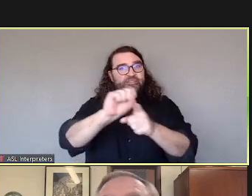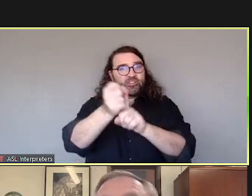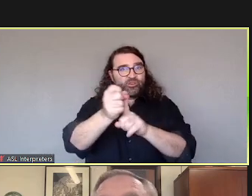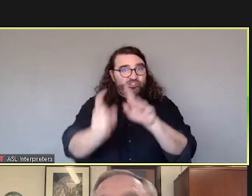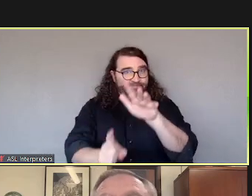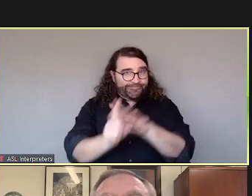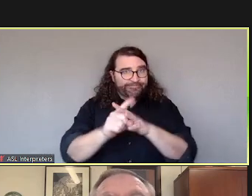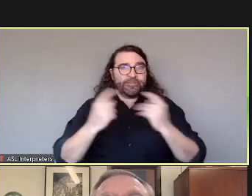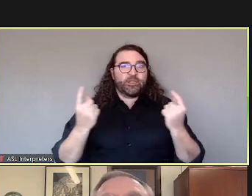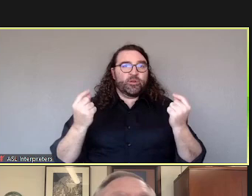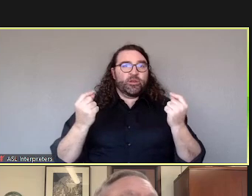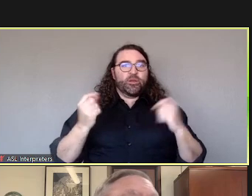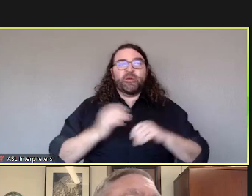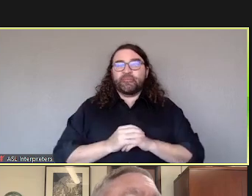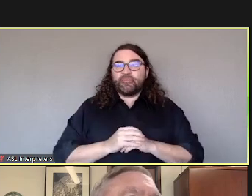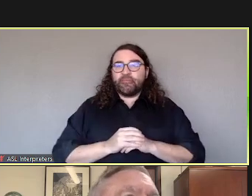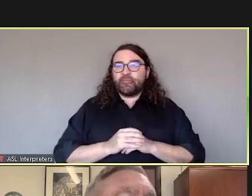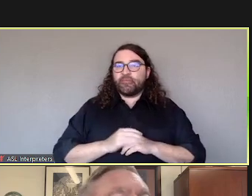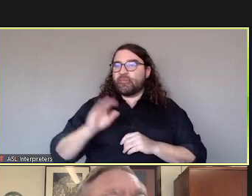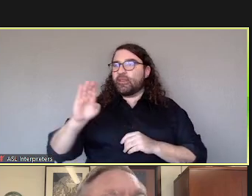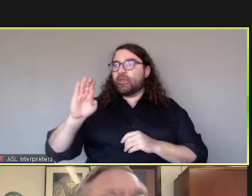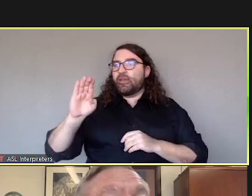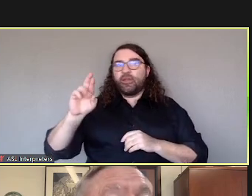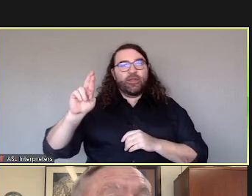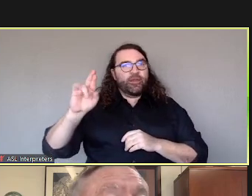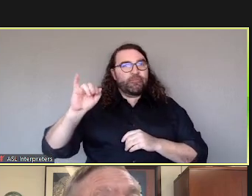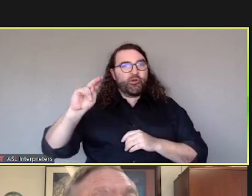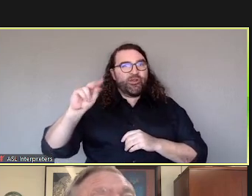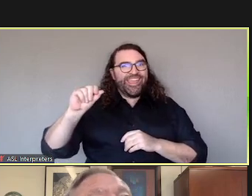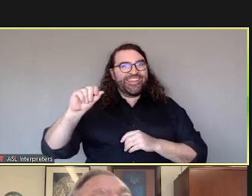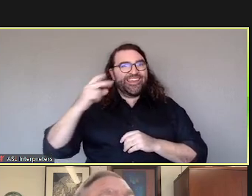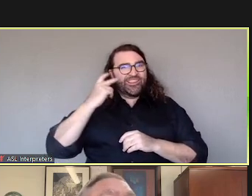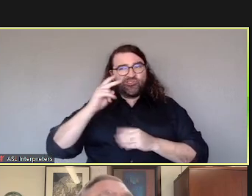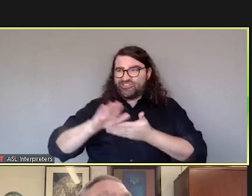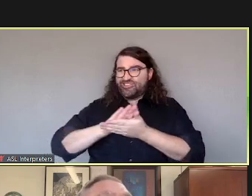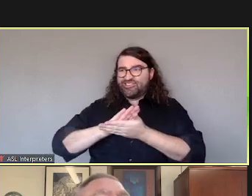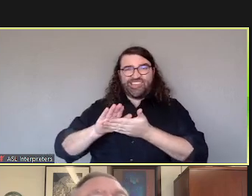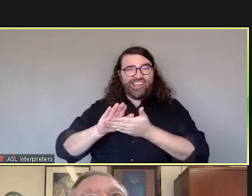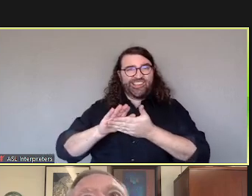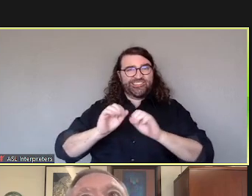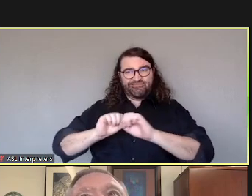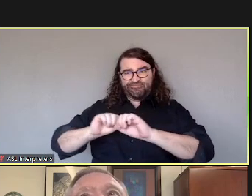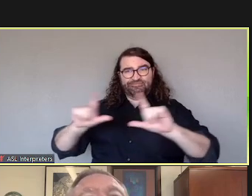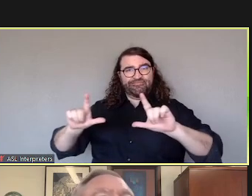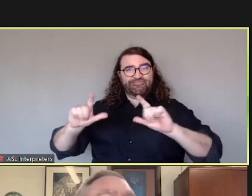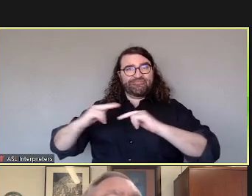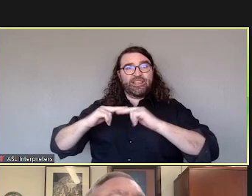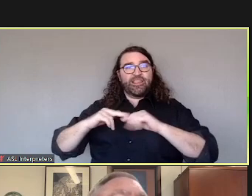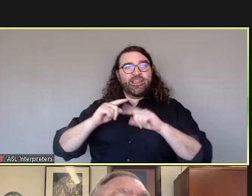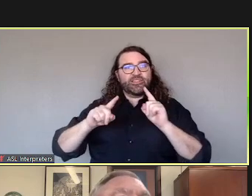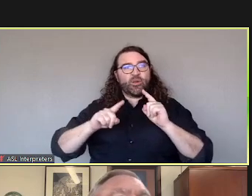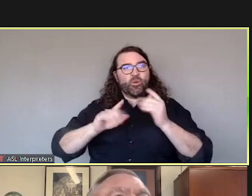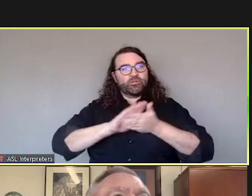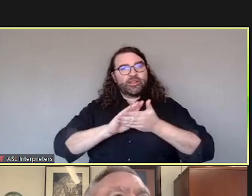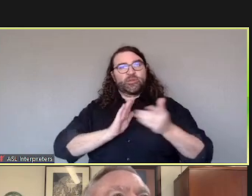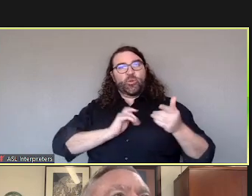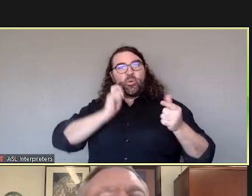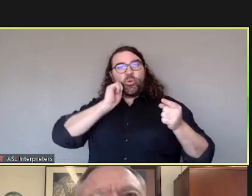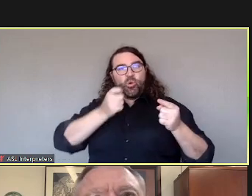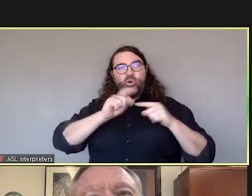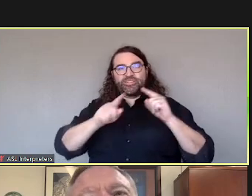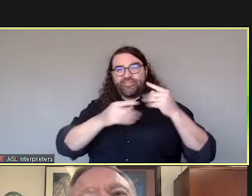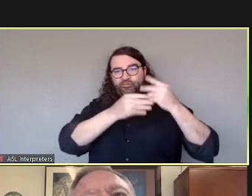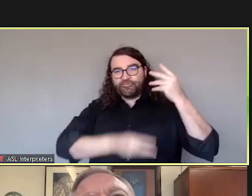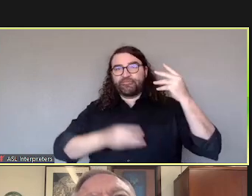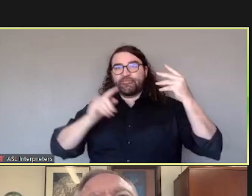made 6 or 7 6 slides, really nice slides about each of these tools in the toolkit. And we're skipping